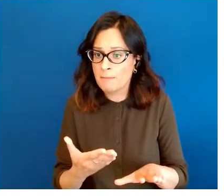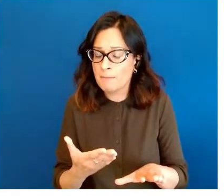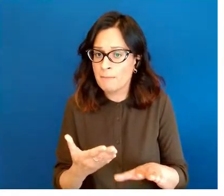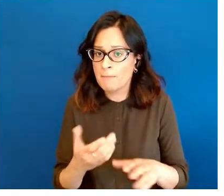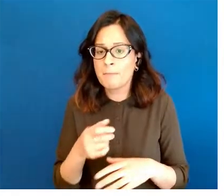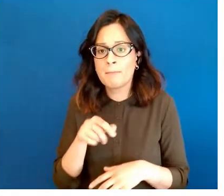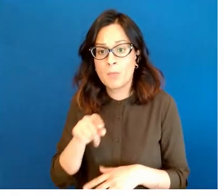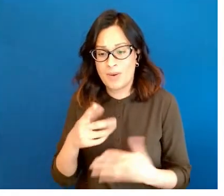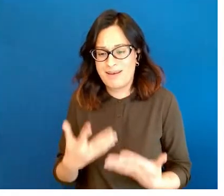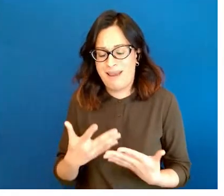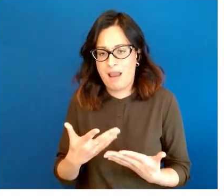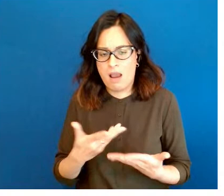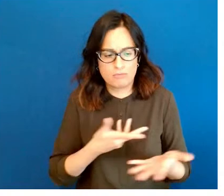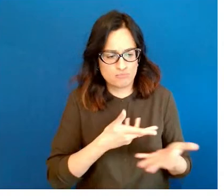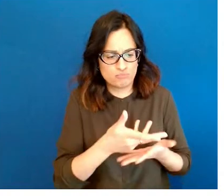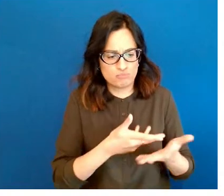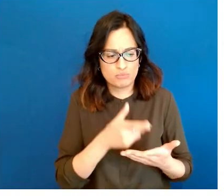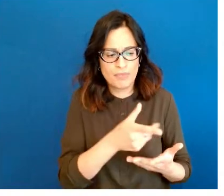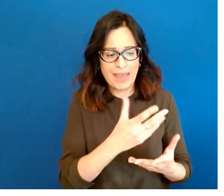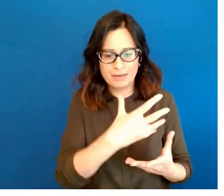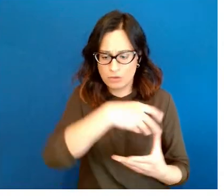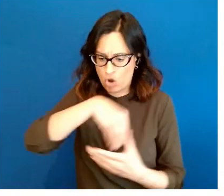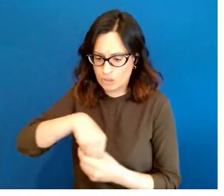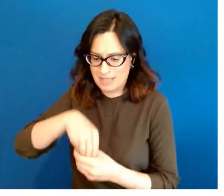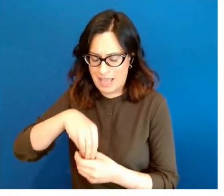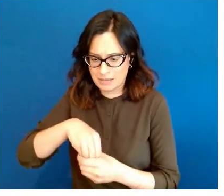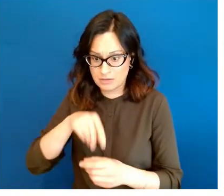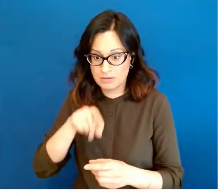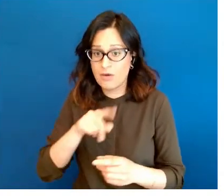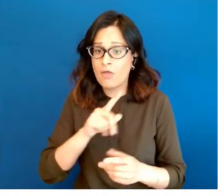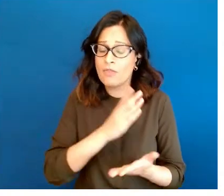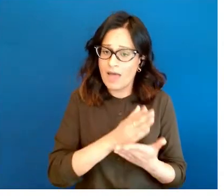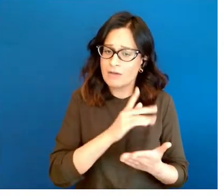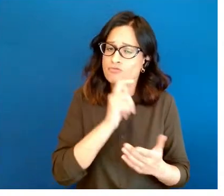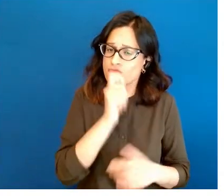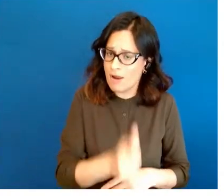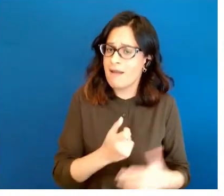today and perhaps put it into context and emphasize that these are relatively rare events.